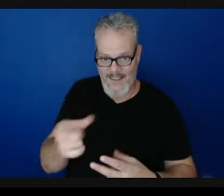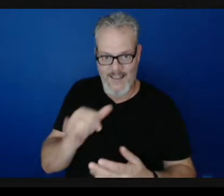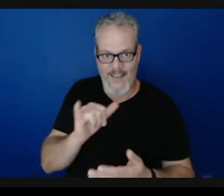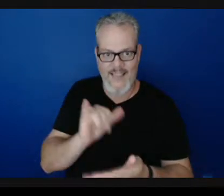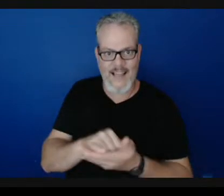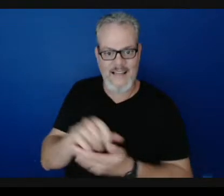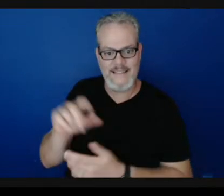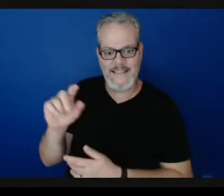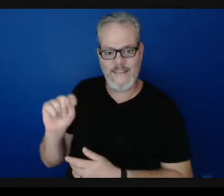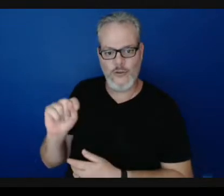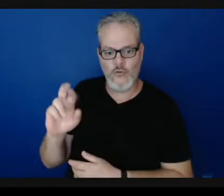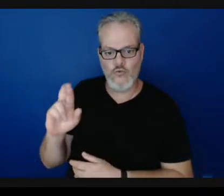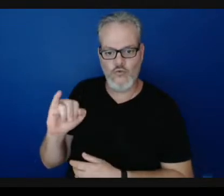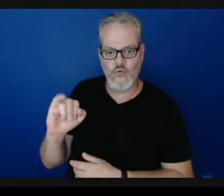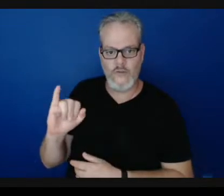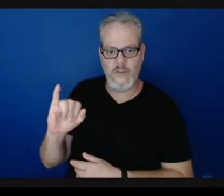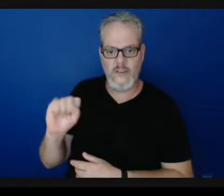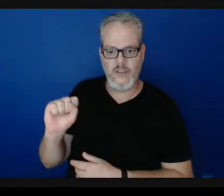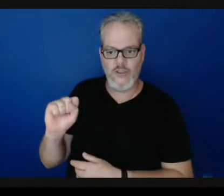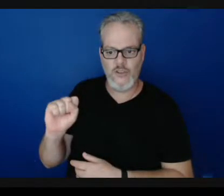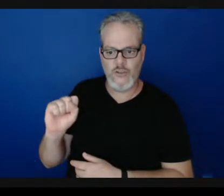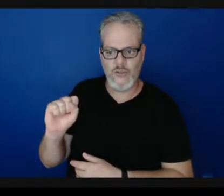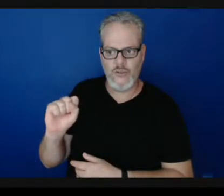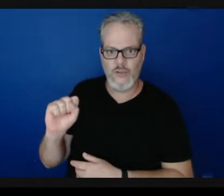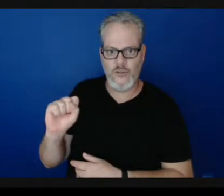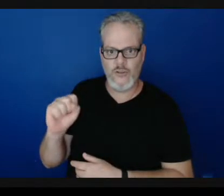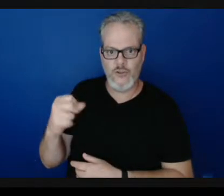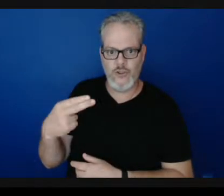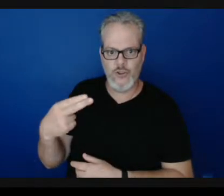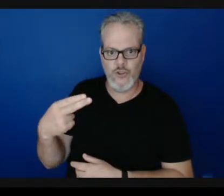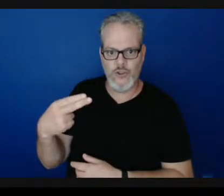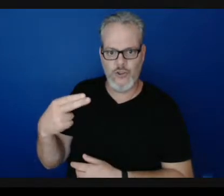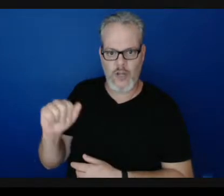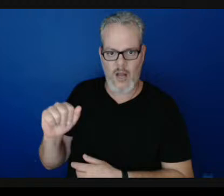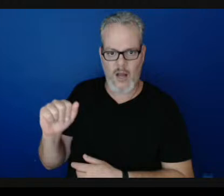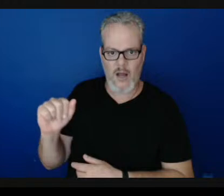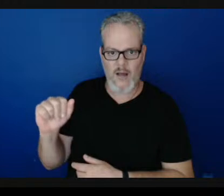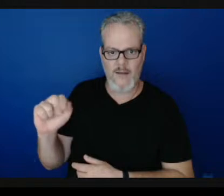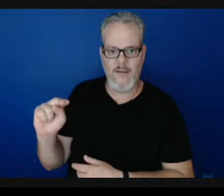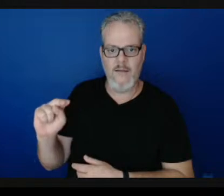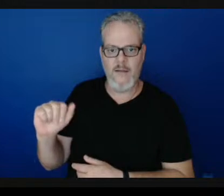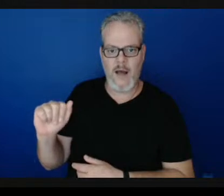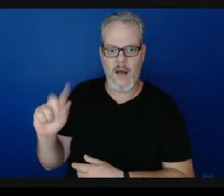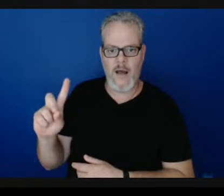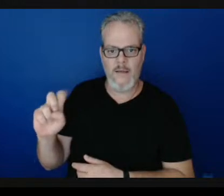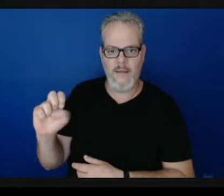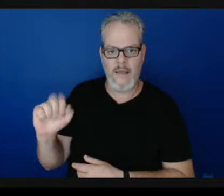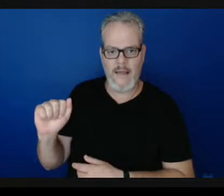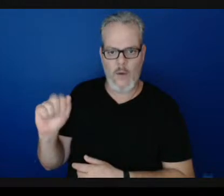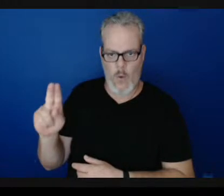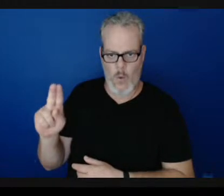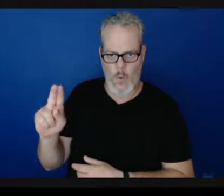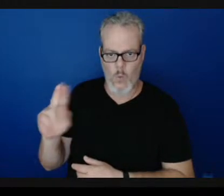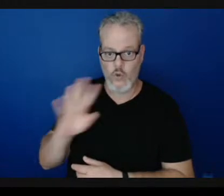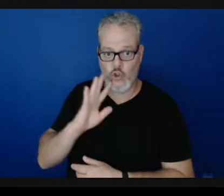Trisha Nadeo. Did I say that right? Nadeo? Where the potential hazards associated with the